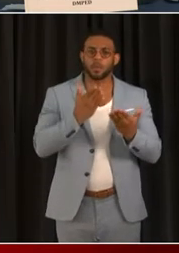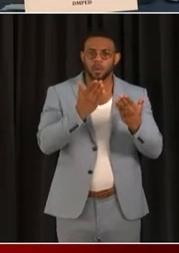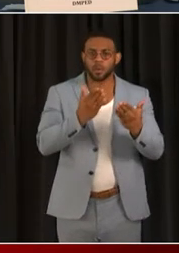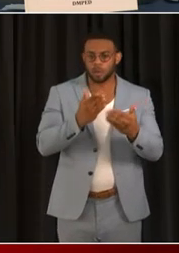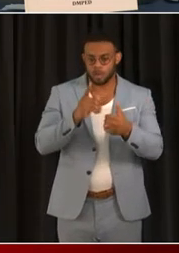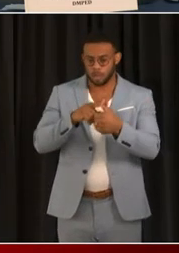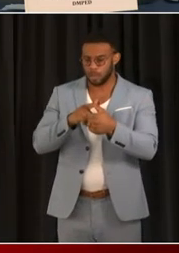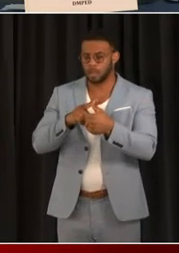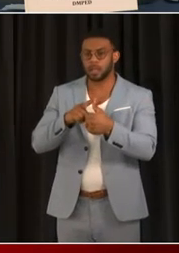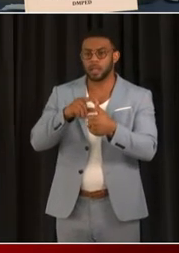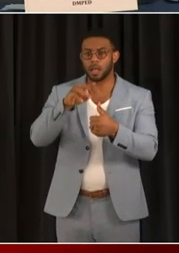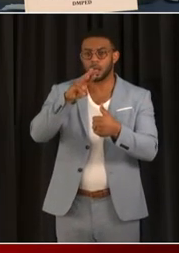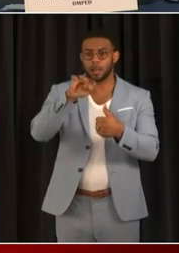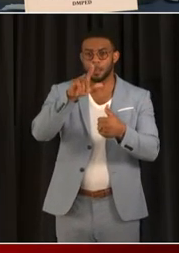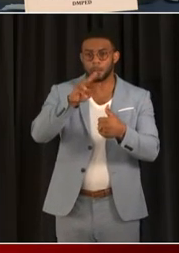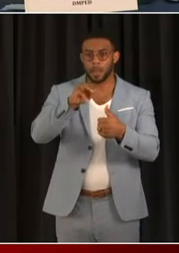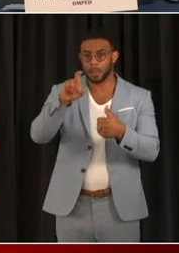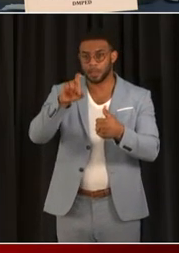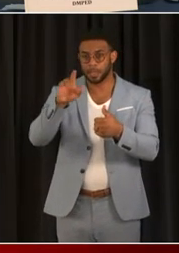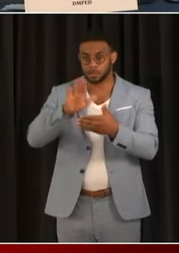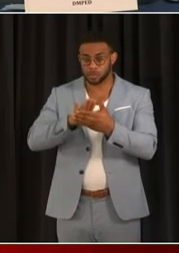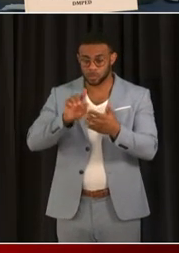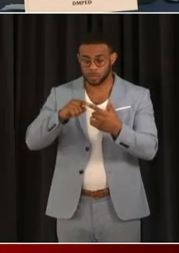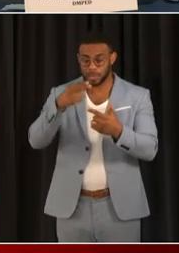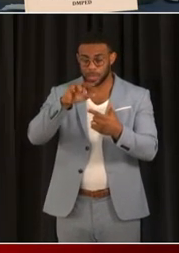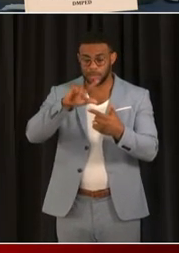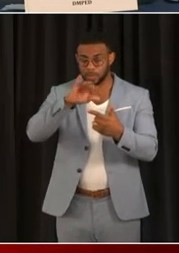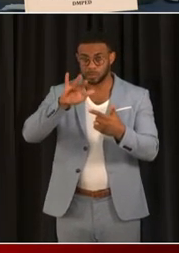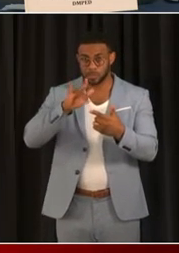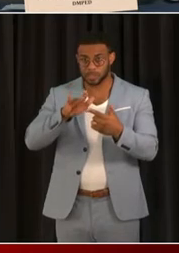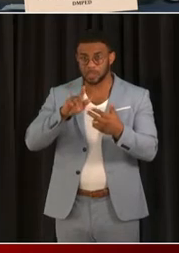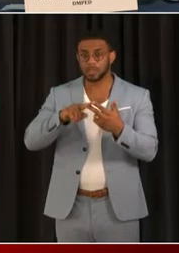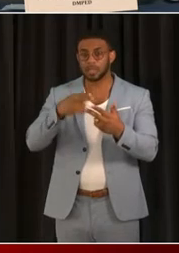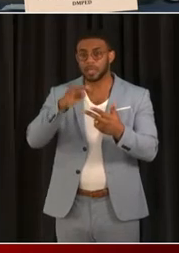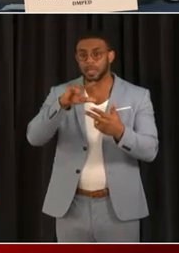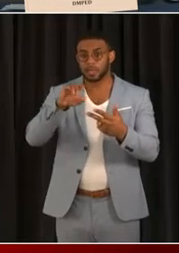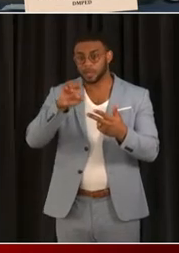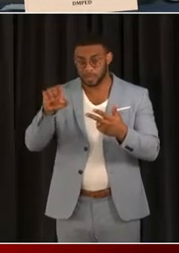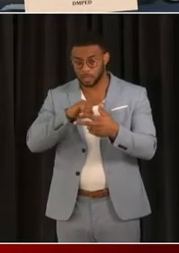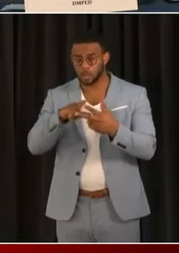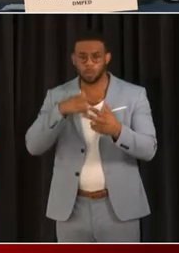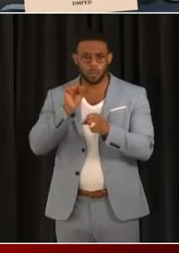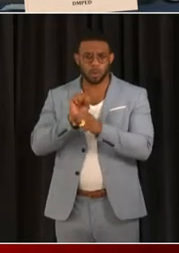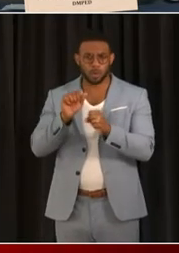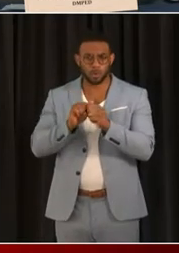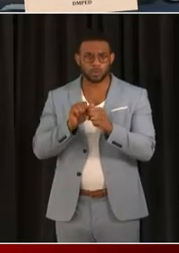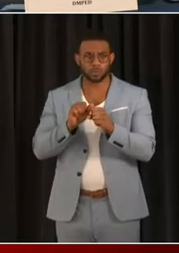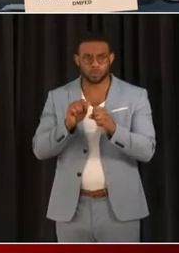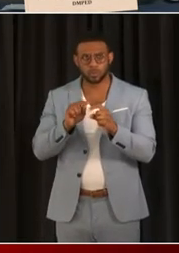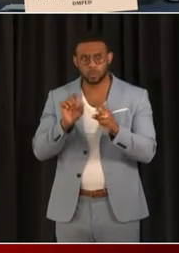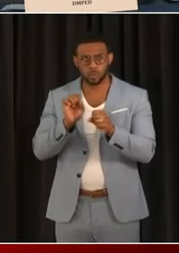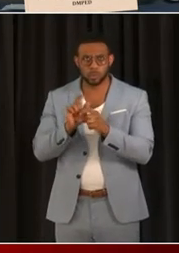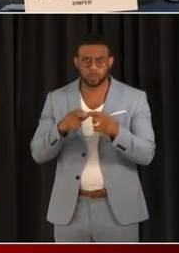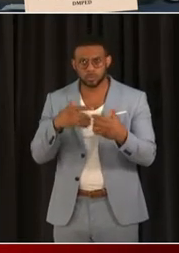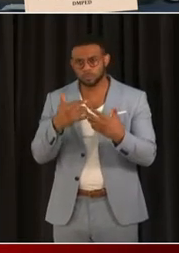X School, Reeves Center, and Hill East. And we will be working to make